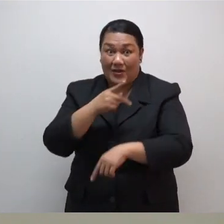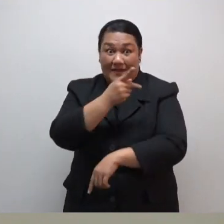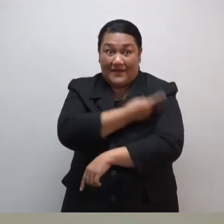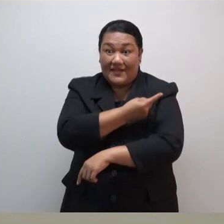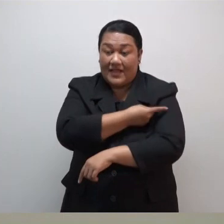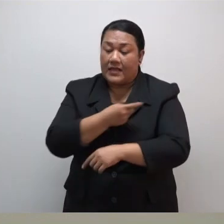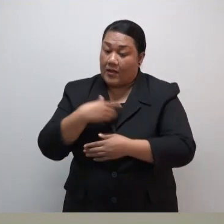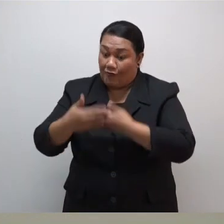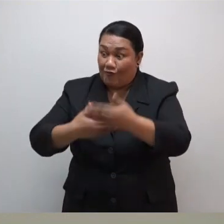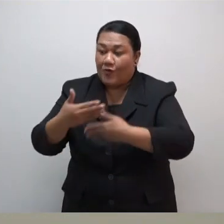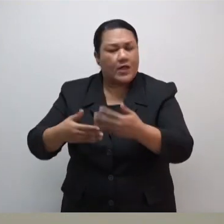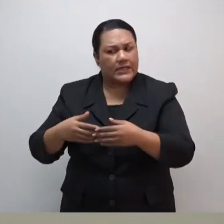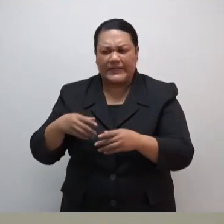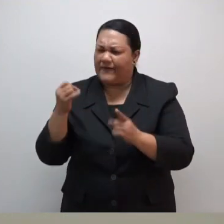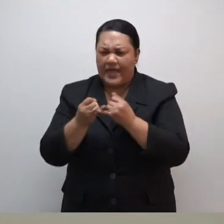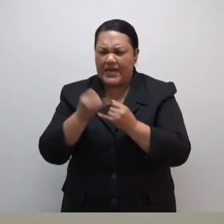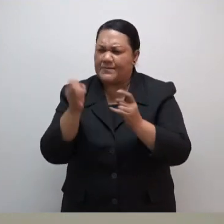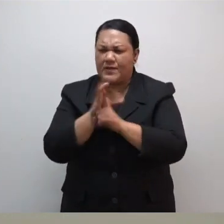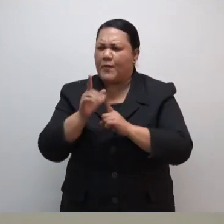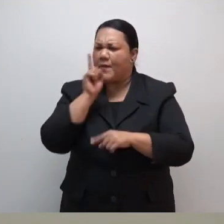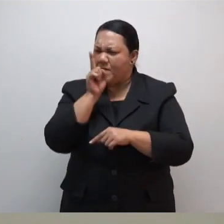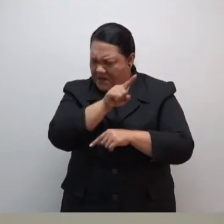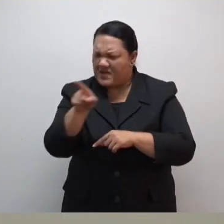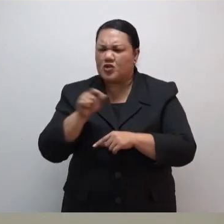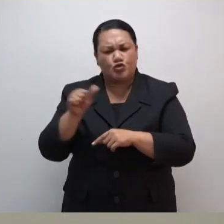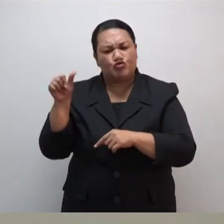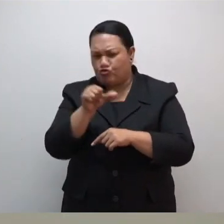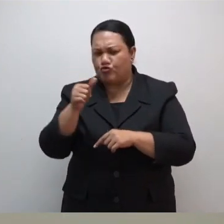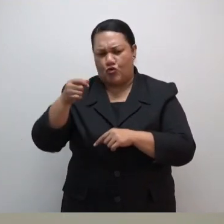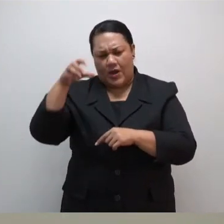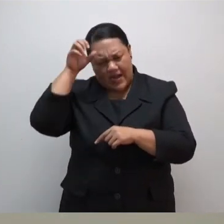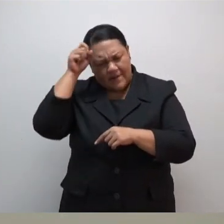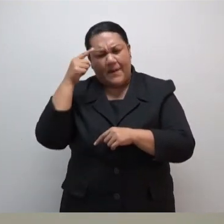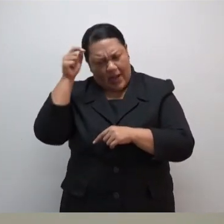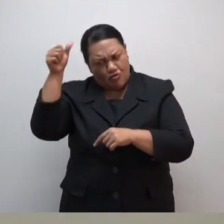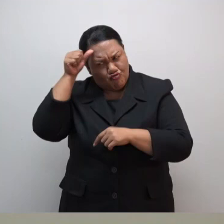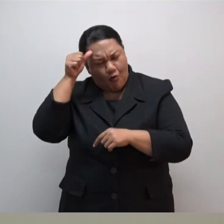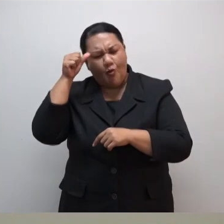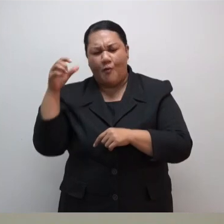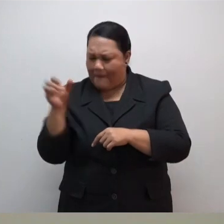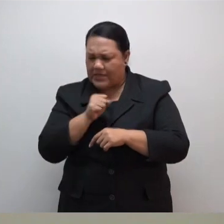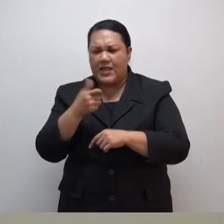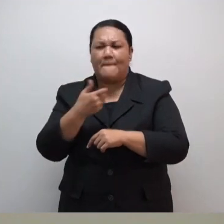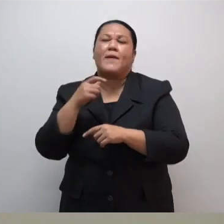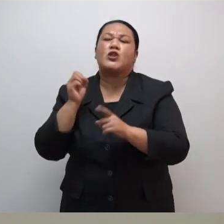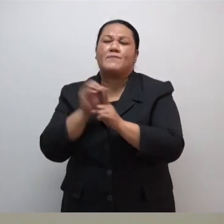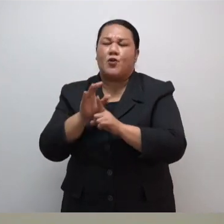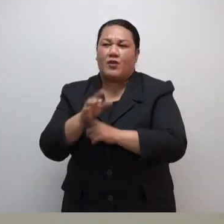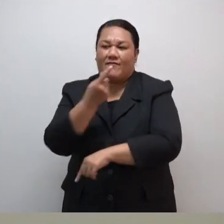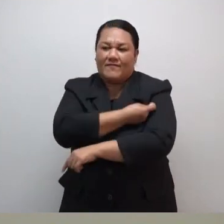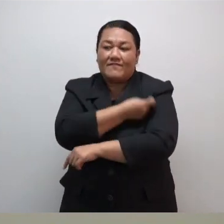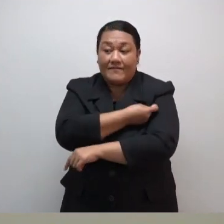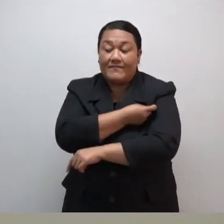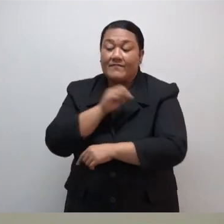critically important. People need to recognize that in Fiji. The politicians need to recognize that, but more so, ordinary Fijians need